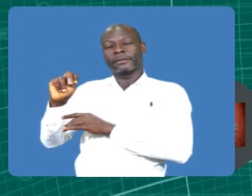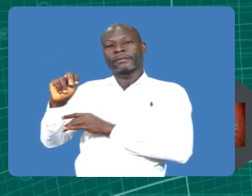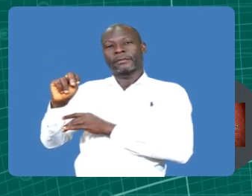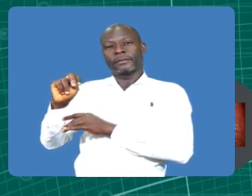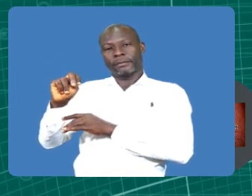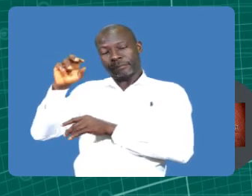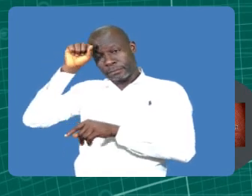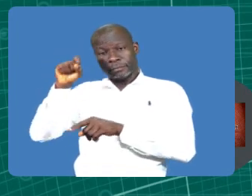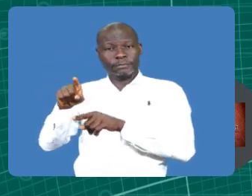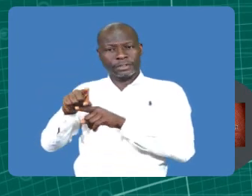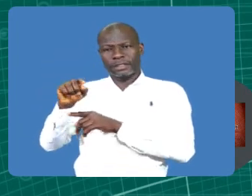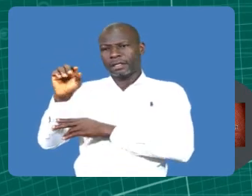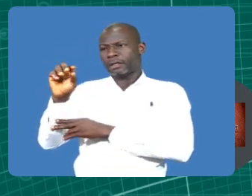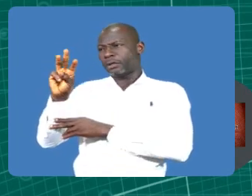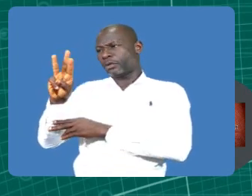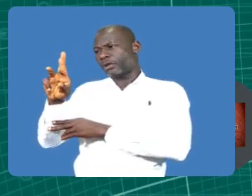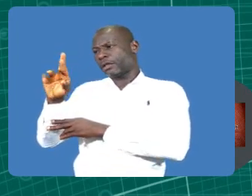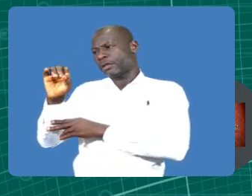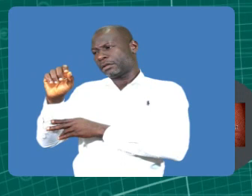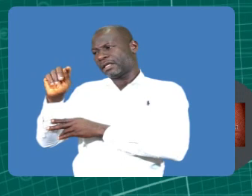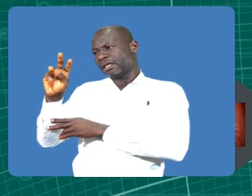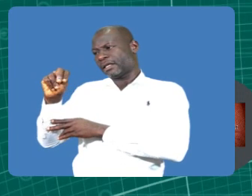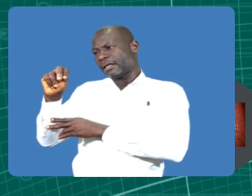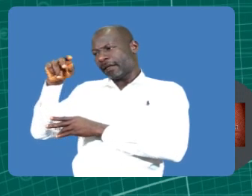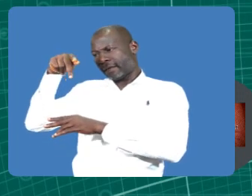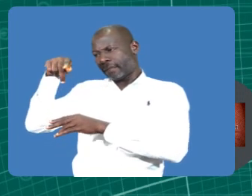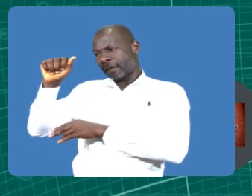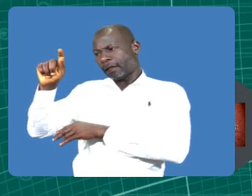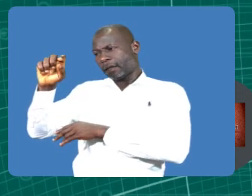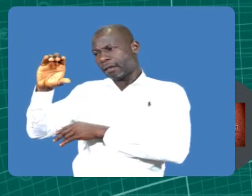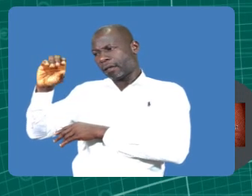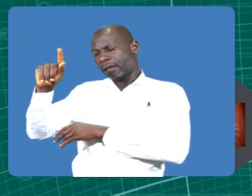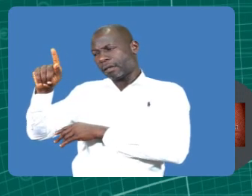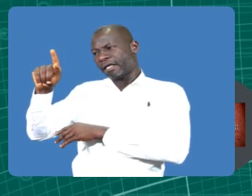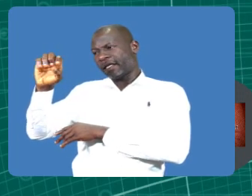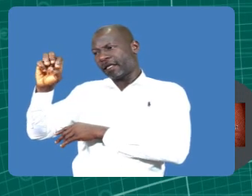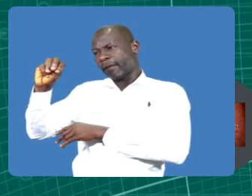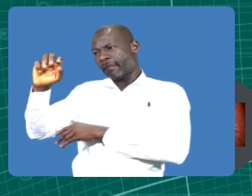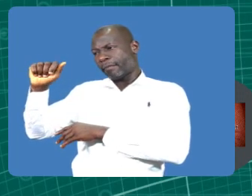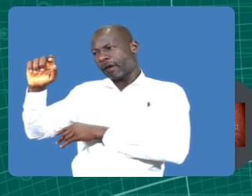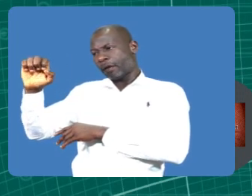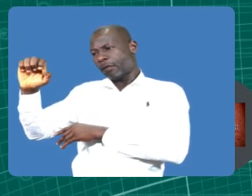This is going to Brother Retina Patrick Emmanuel Amponsa.